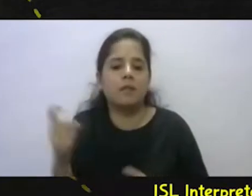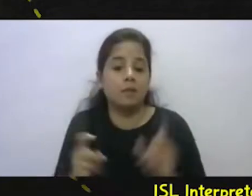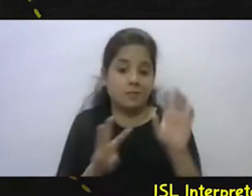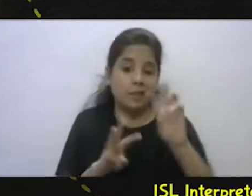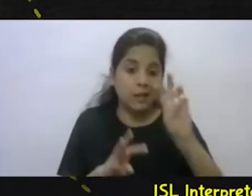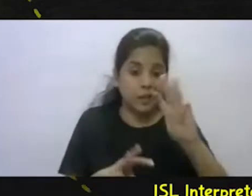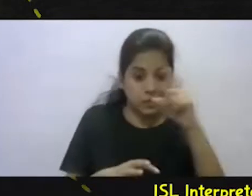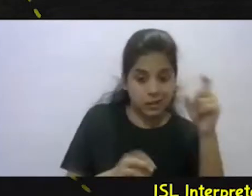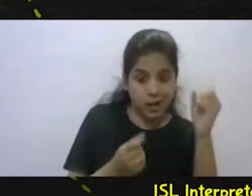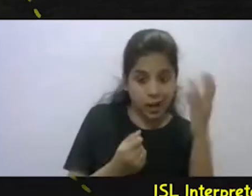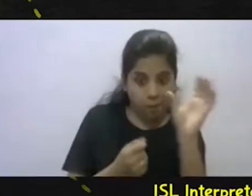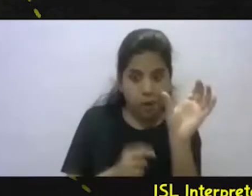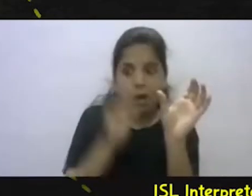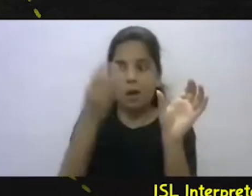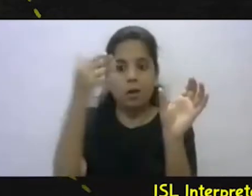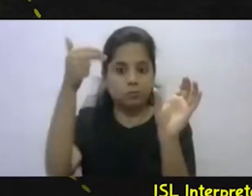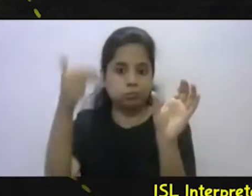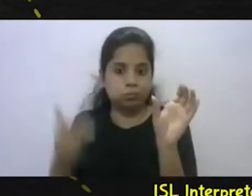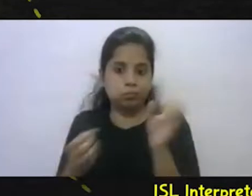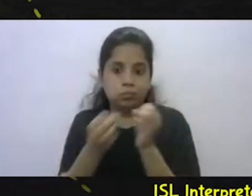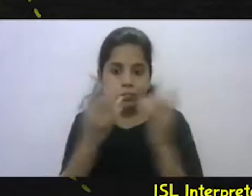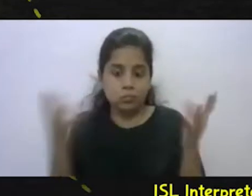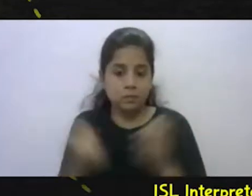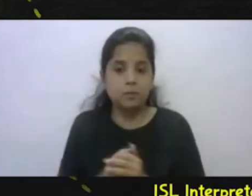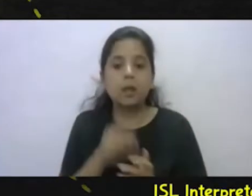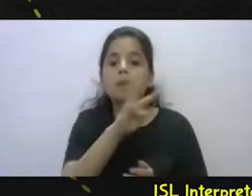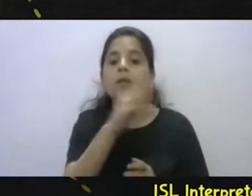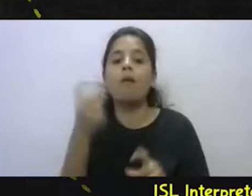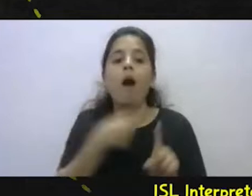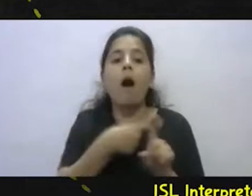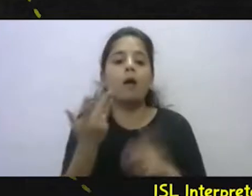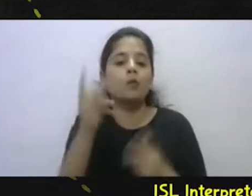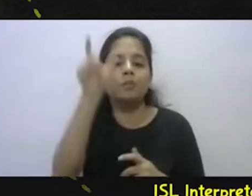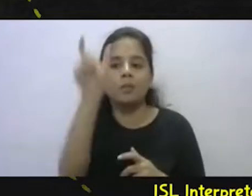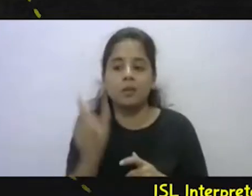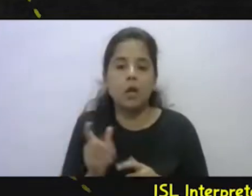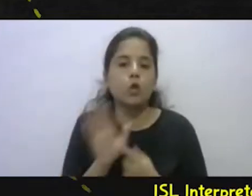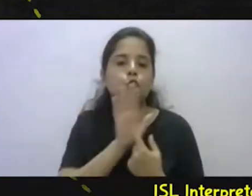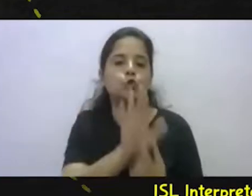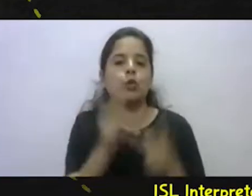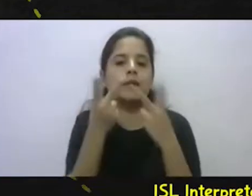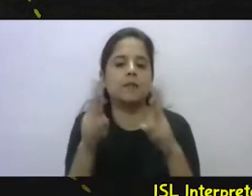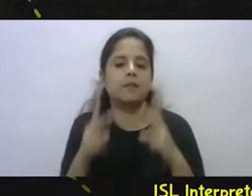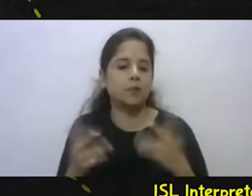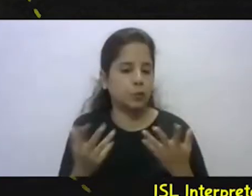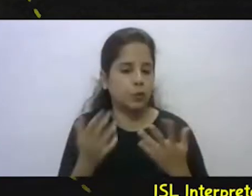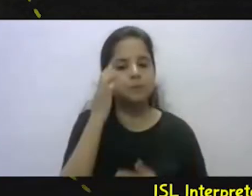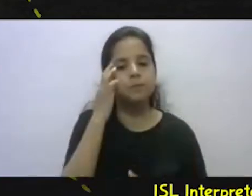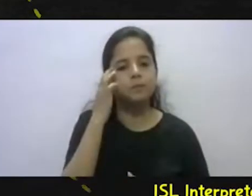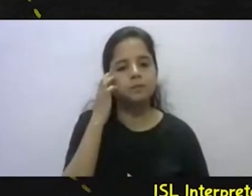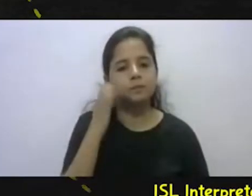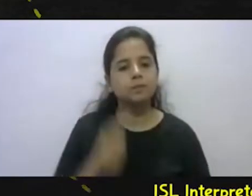and the number of creative things created against 377 on the other side to show the difference in scale.